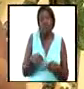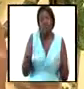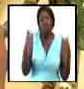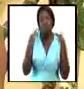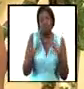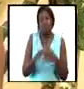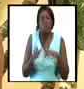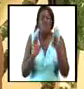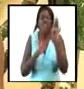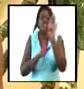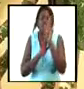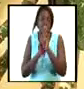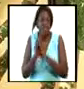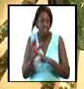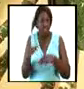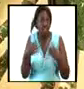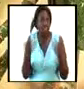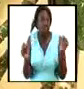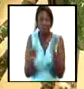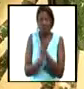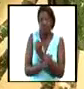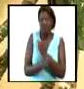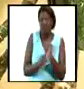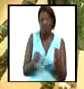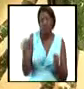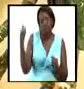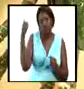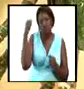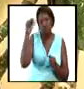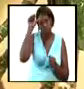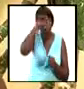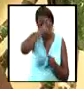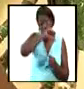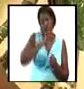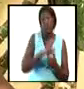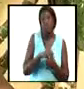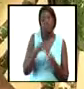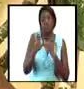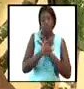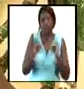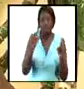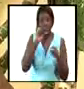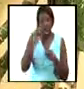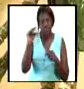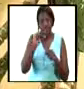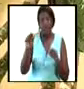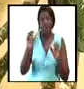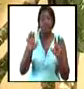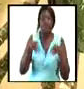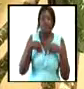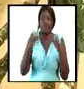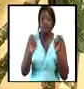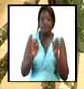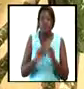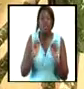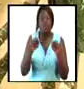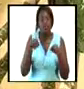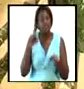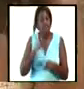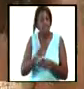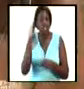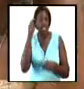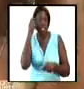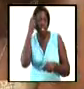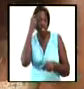words like fail and cannot and stupid. Now, when you are reading something, do you visualize what you're reading